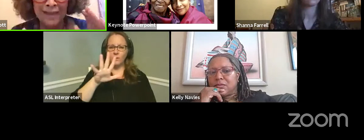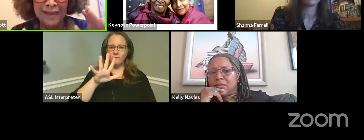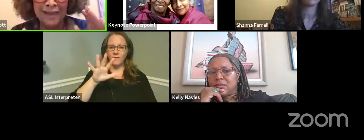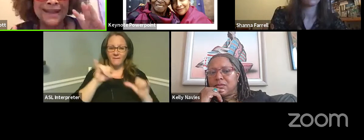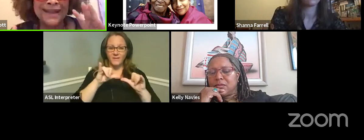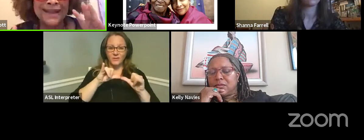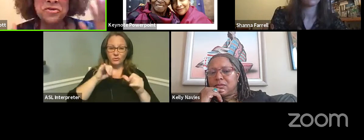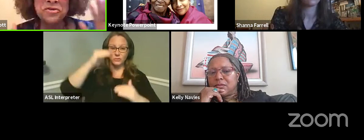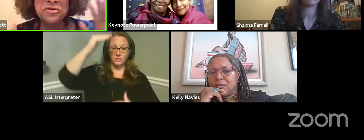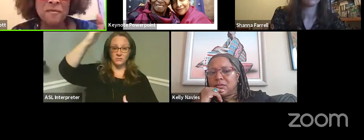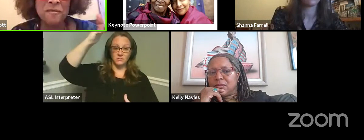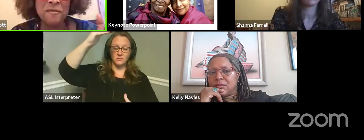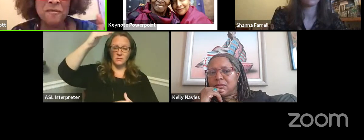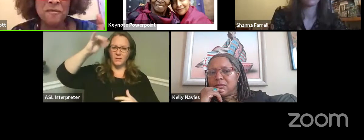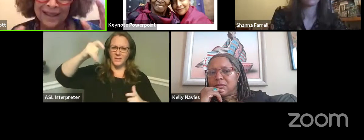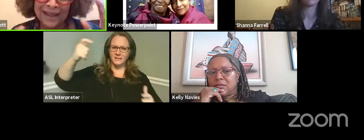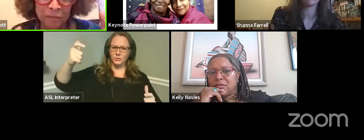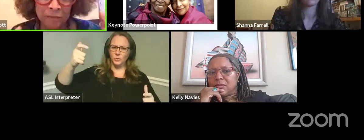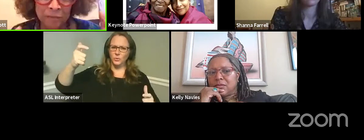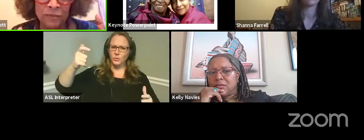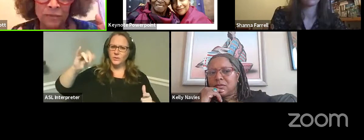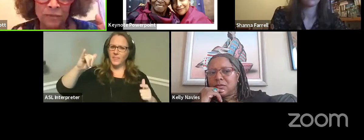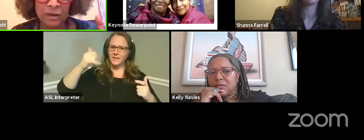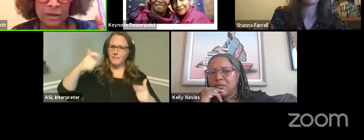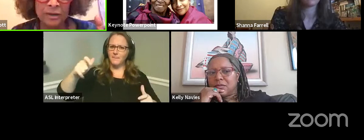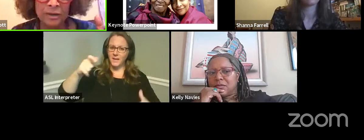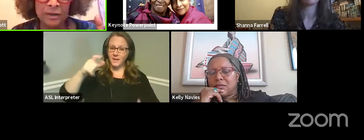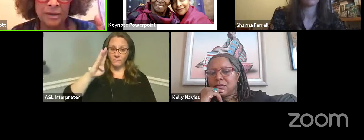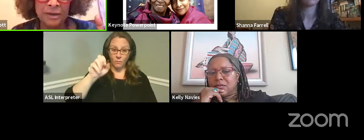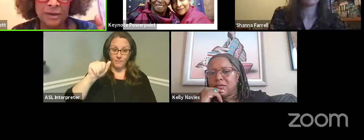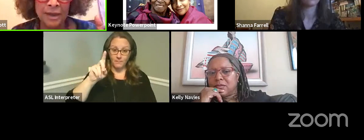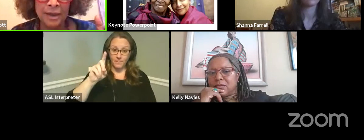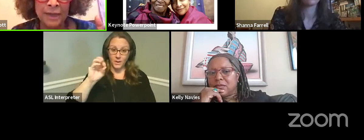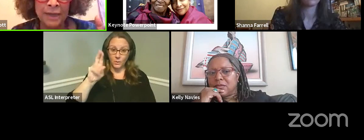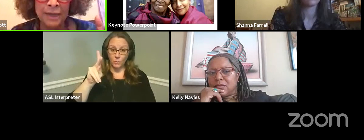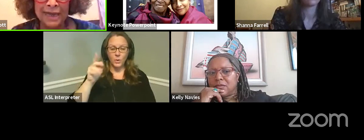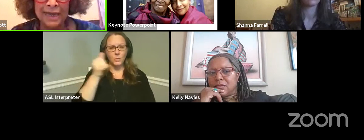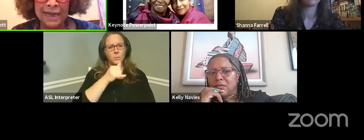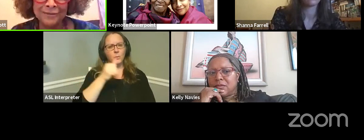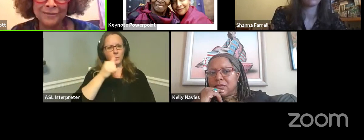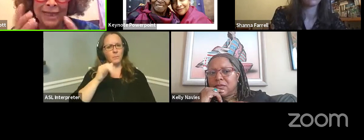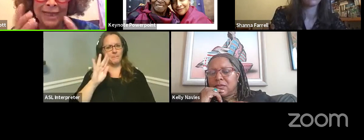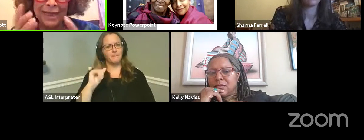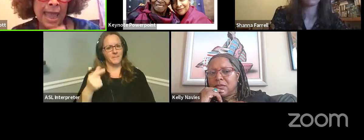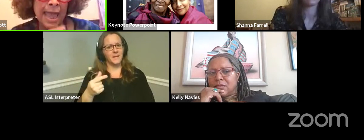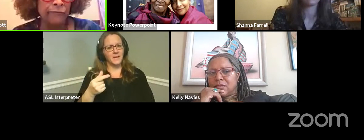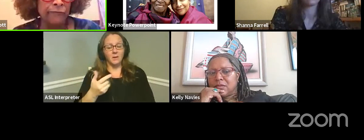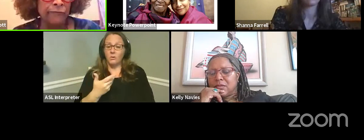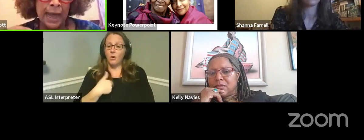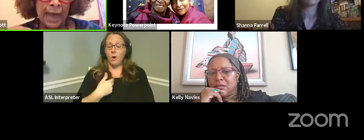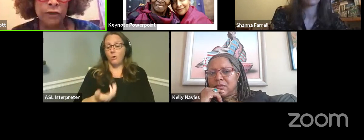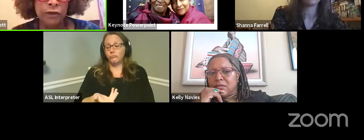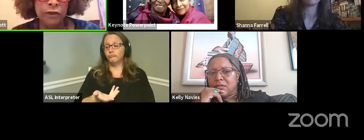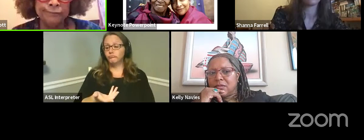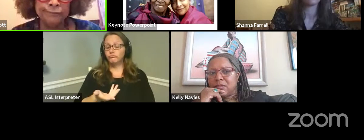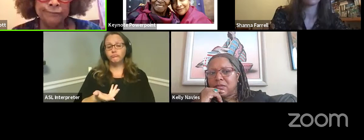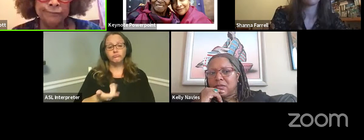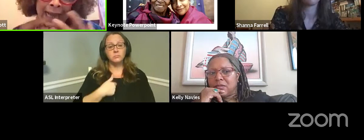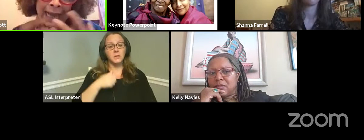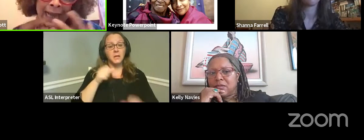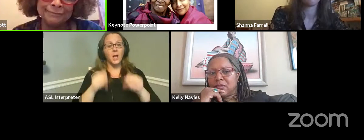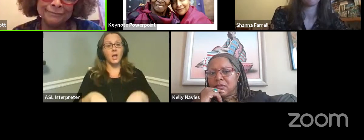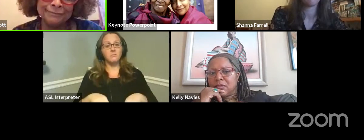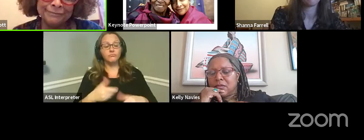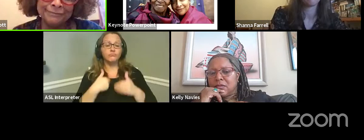long. That's an enormous, that's big for beadwork. And I was just like, yeah, I can do it.